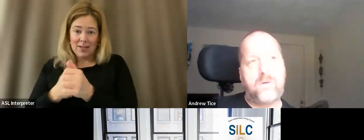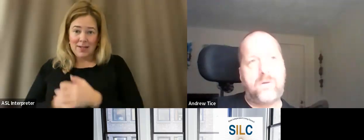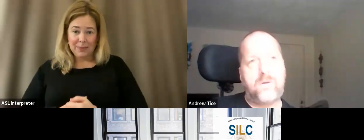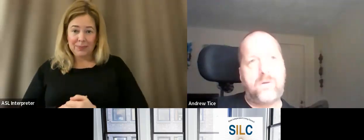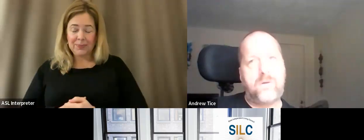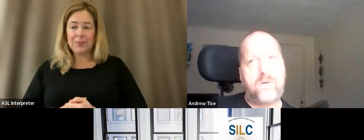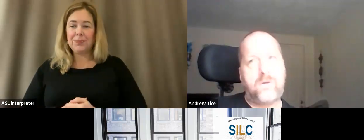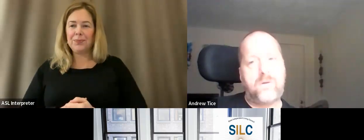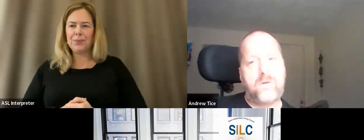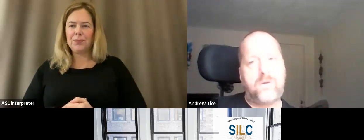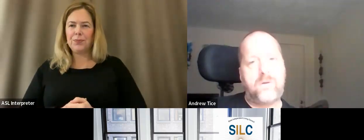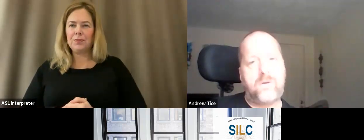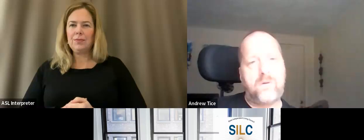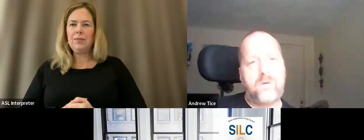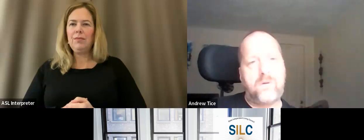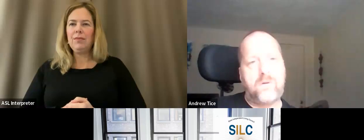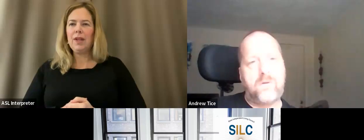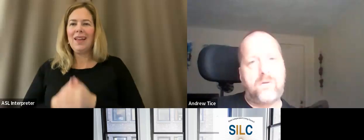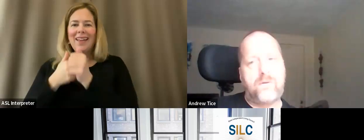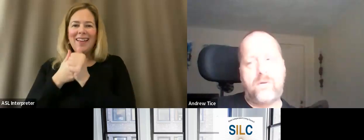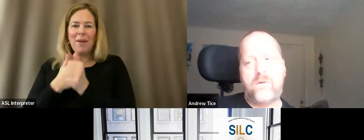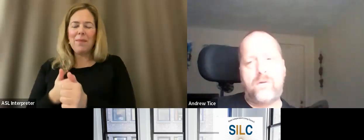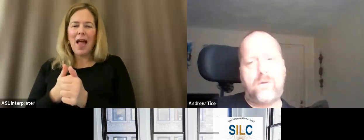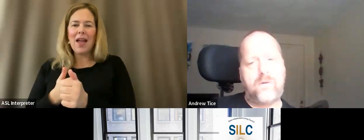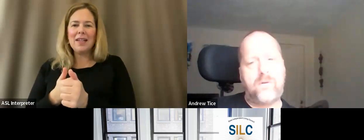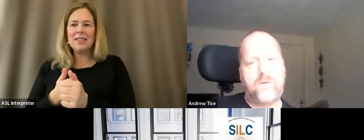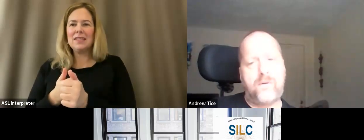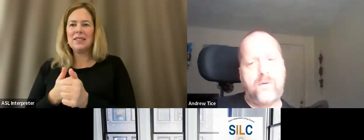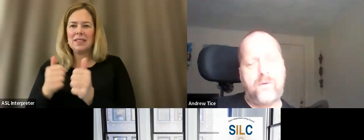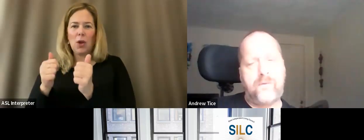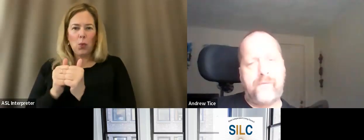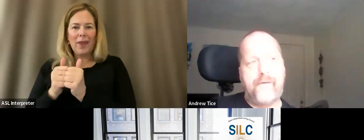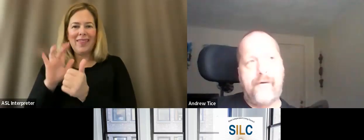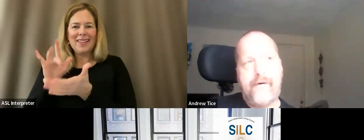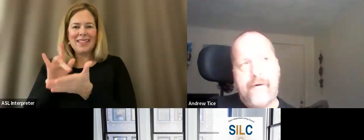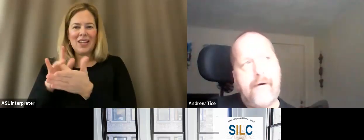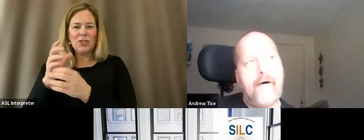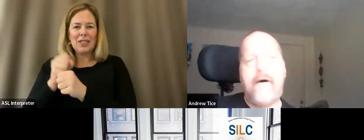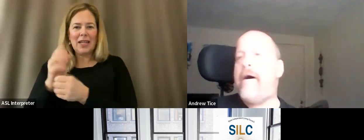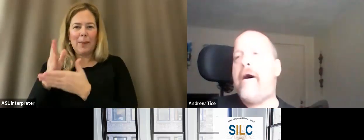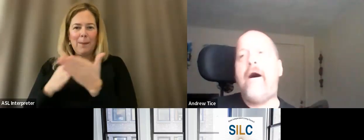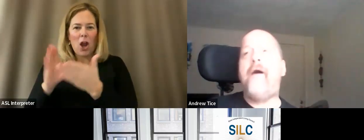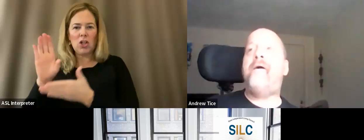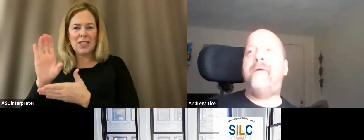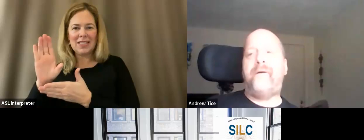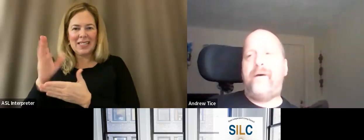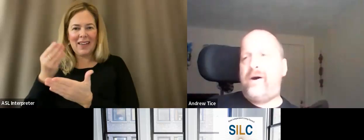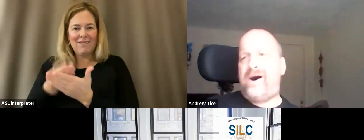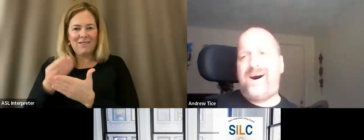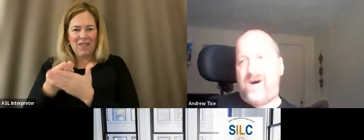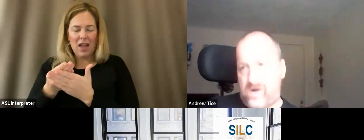is compliance by the centers receiving Part C funds under Section 722 is